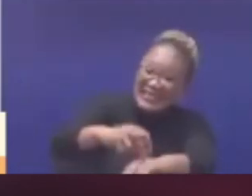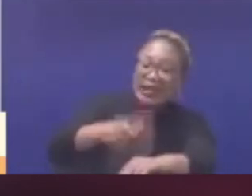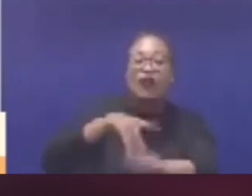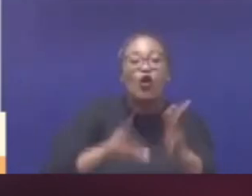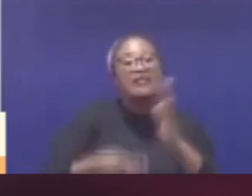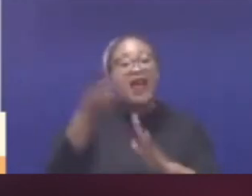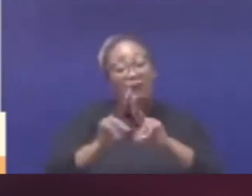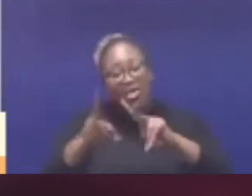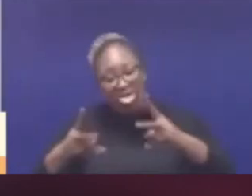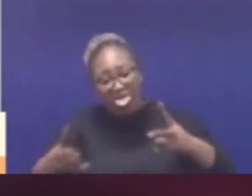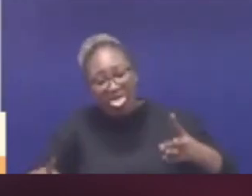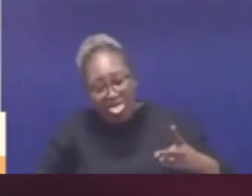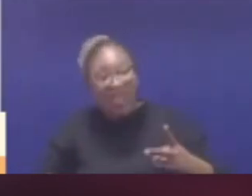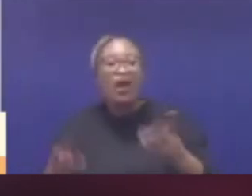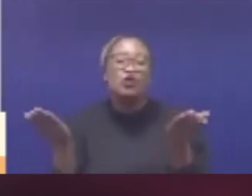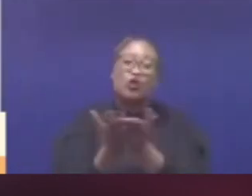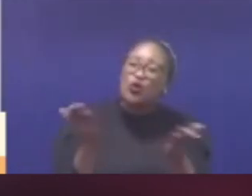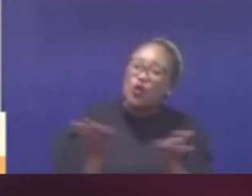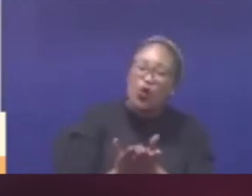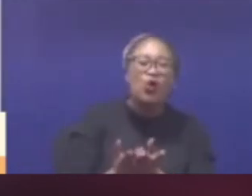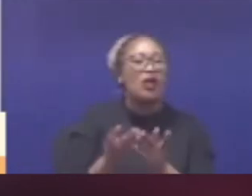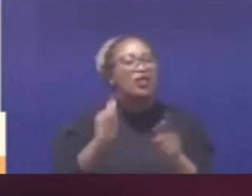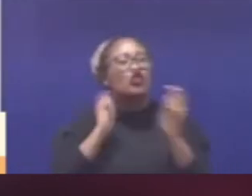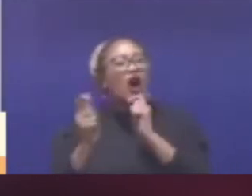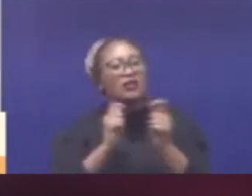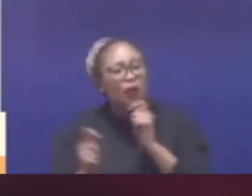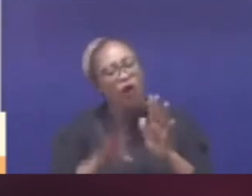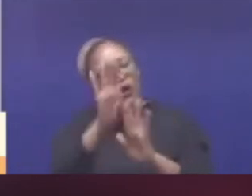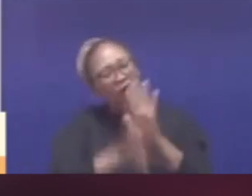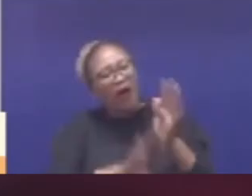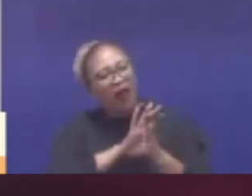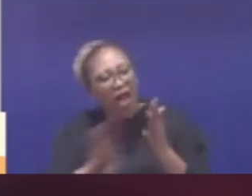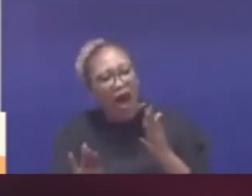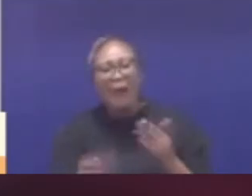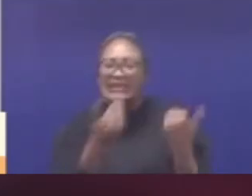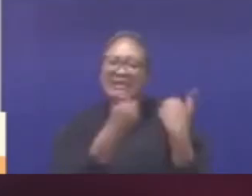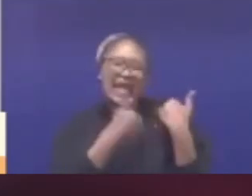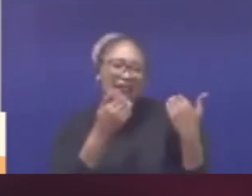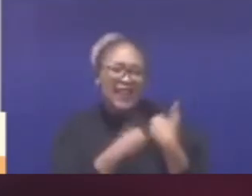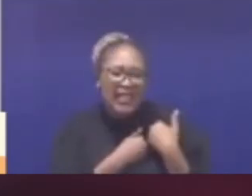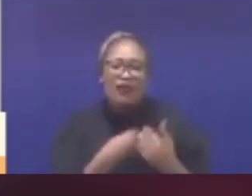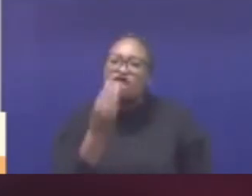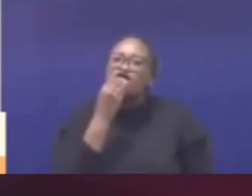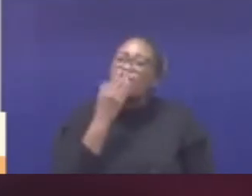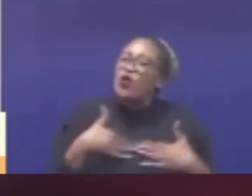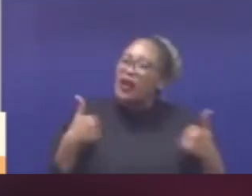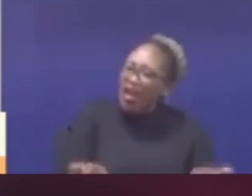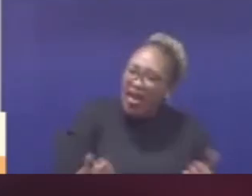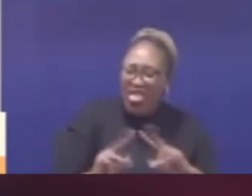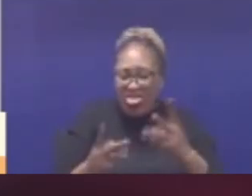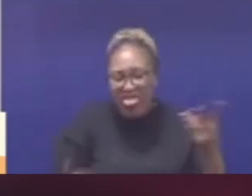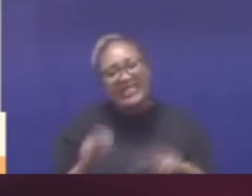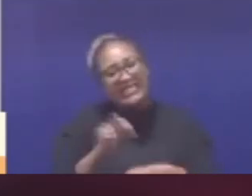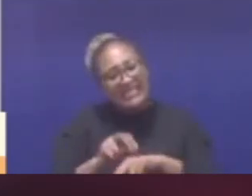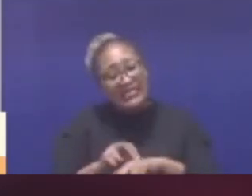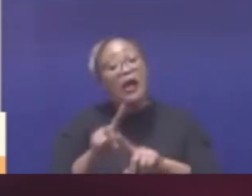transport, curriculum, bullying, and safety. But based on the actual shifts over the past